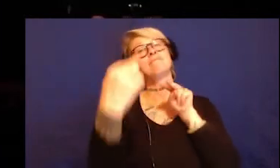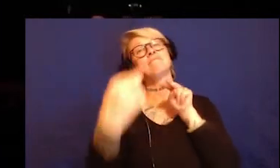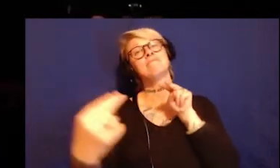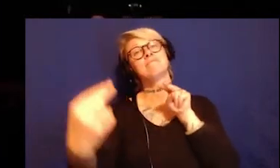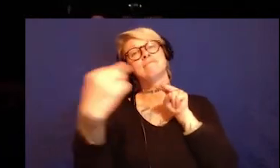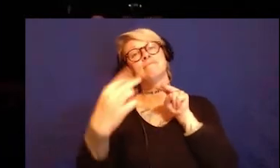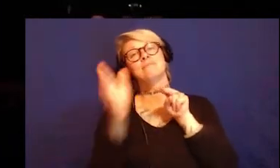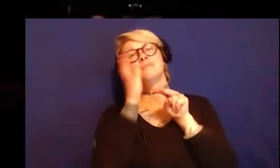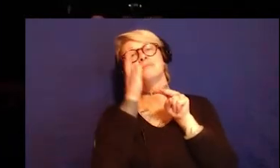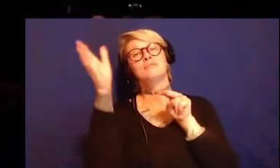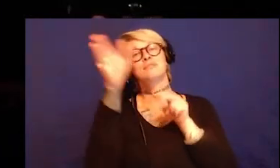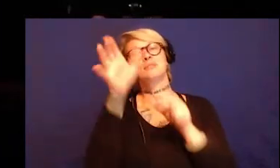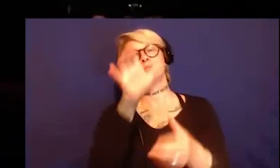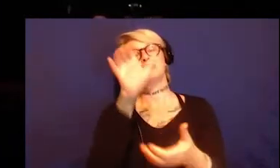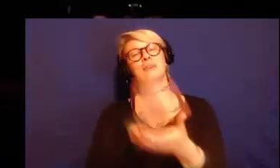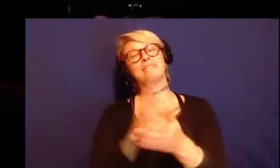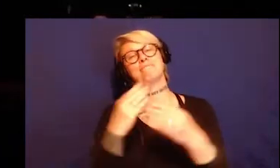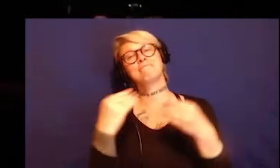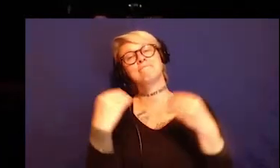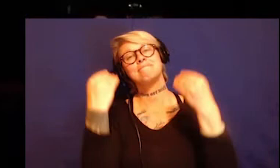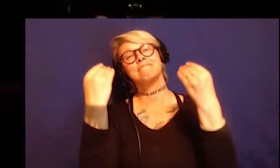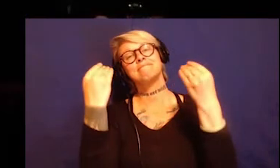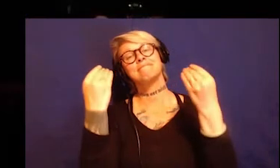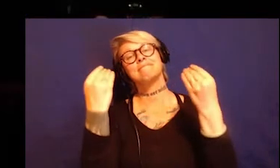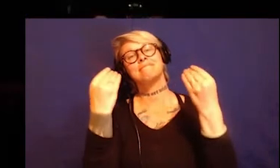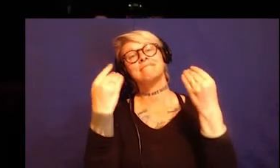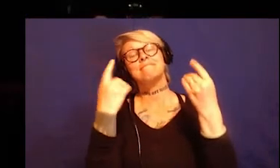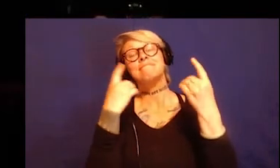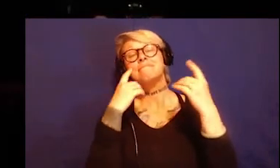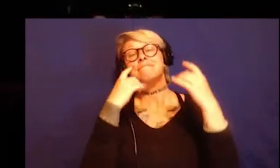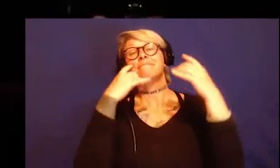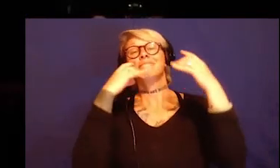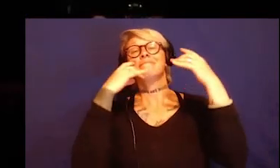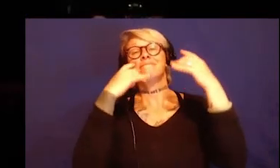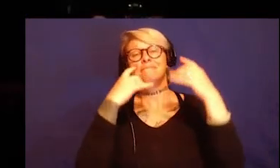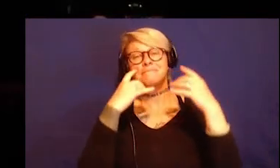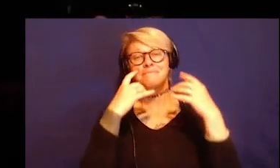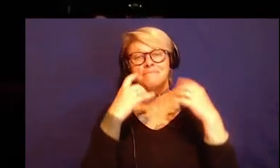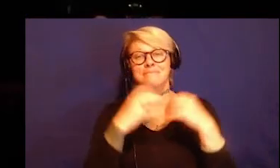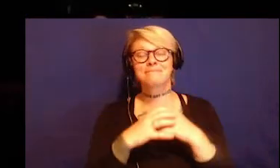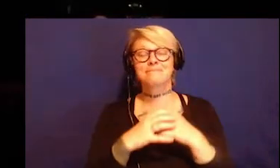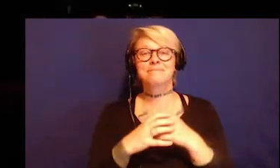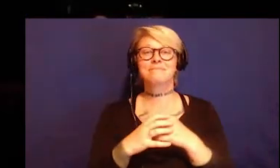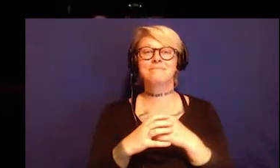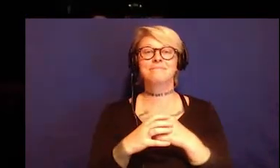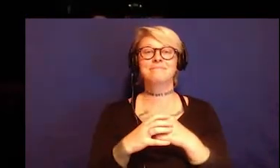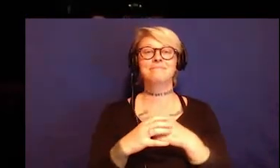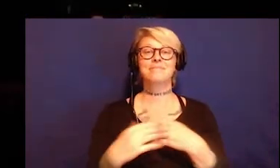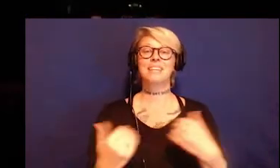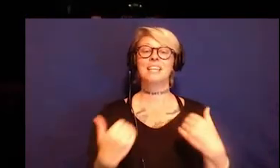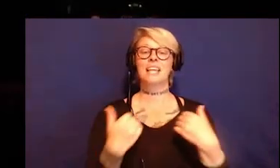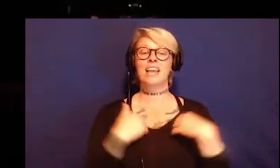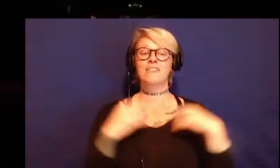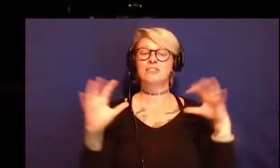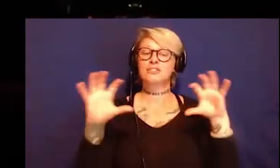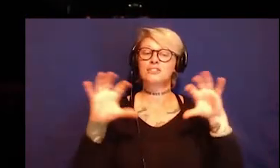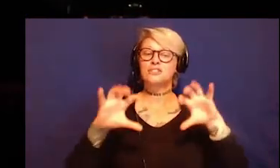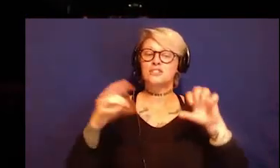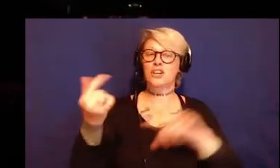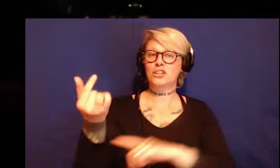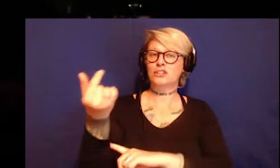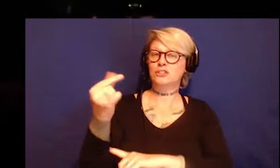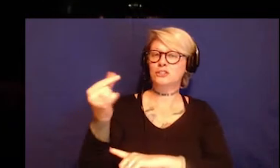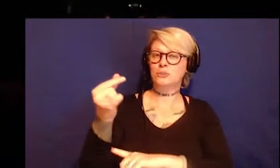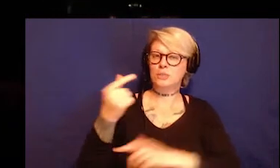wife, smiling and holding his tears. He is wearing a dark green suit for the